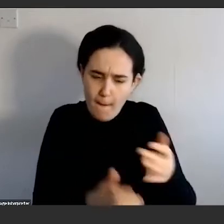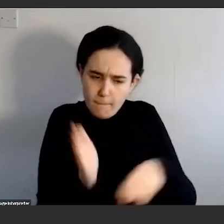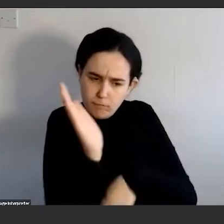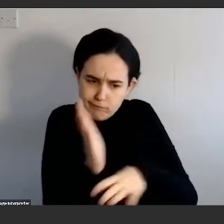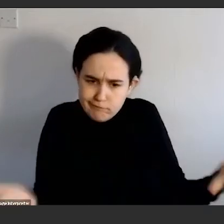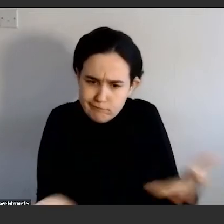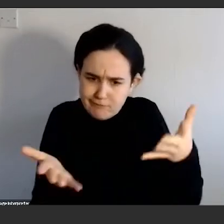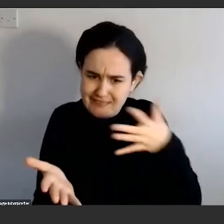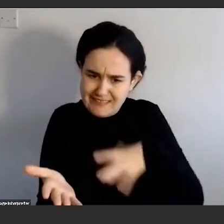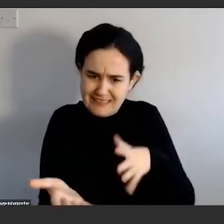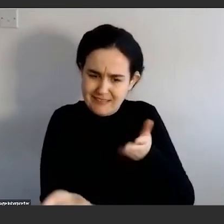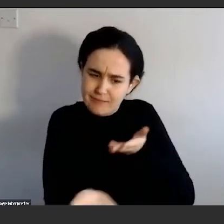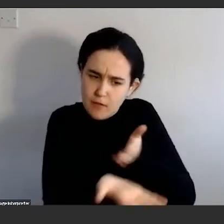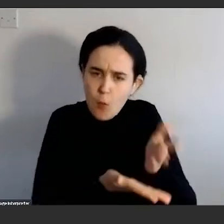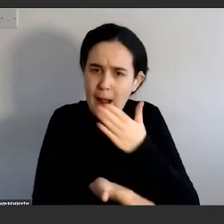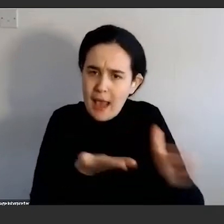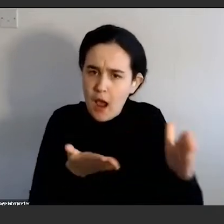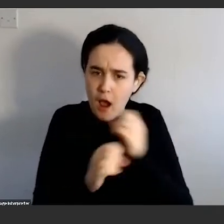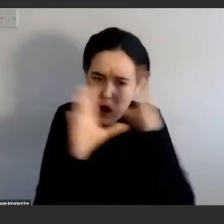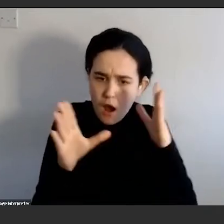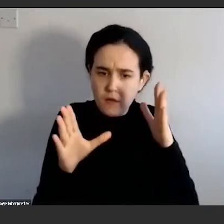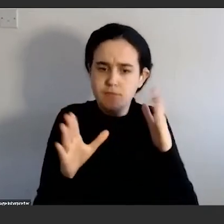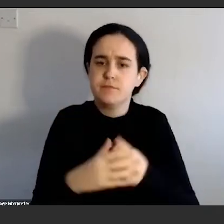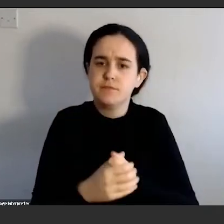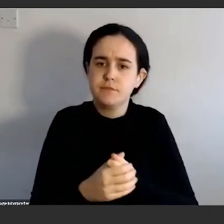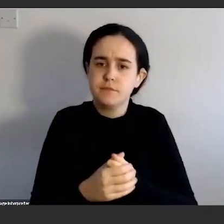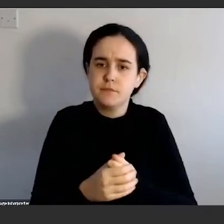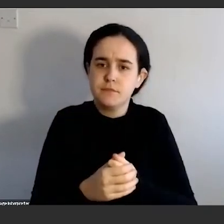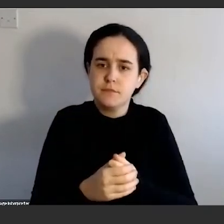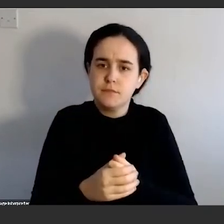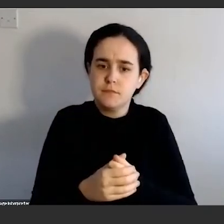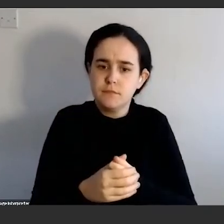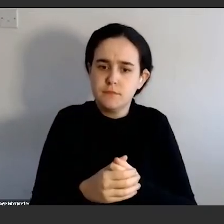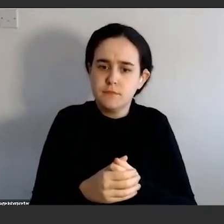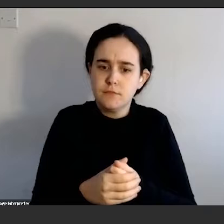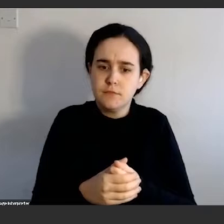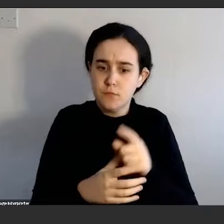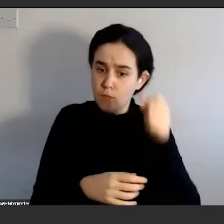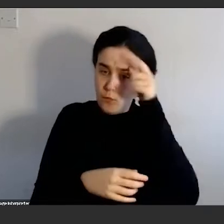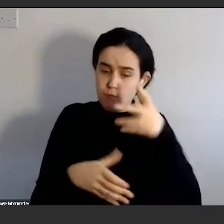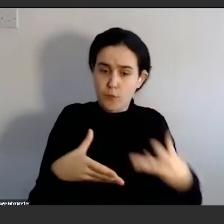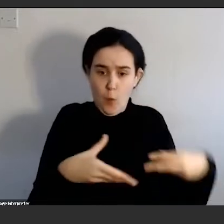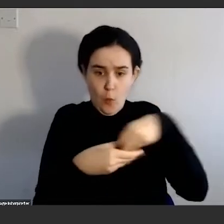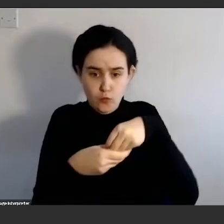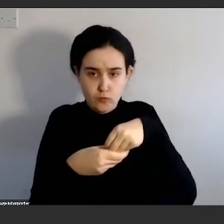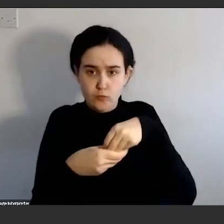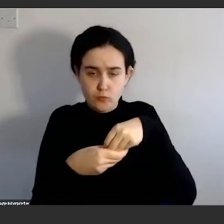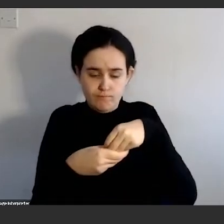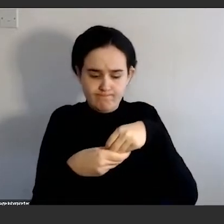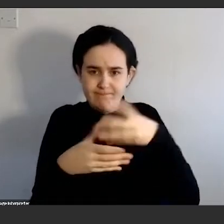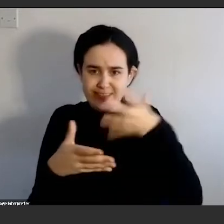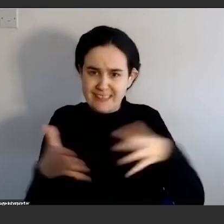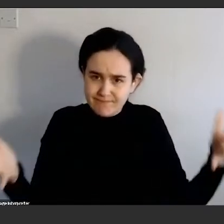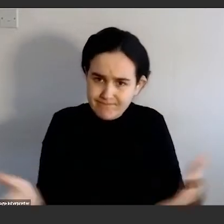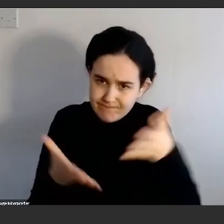inclusive equality in all areas, including health, is very well established by the